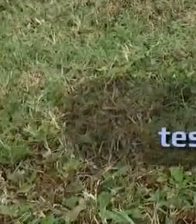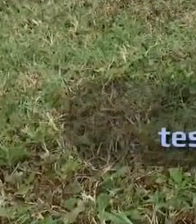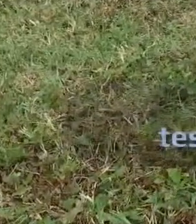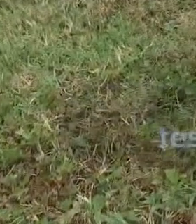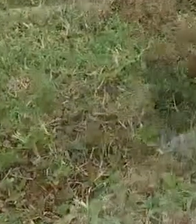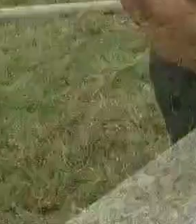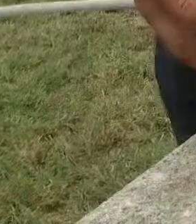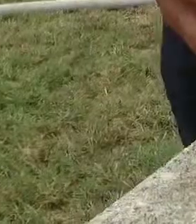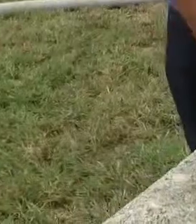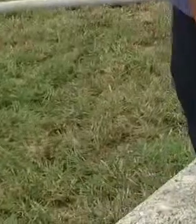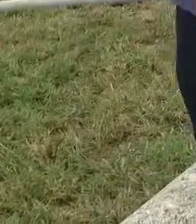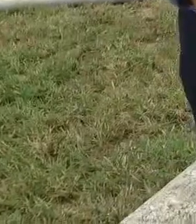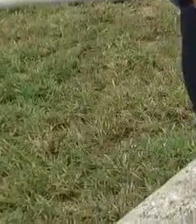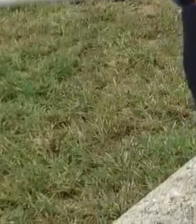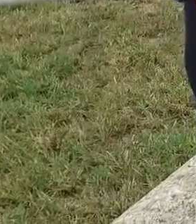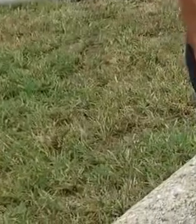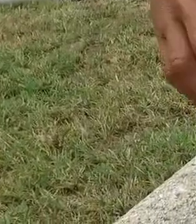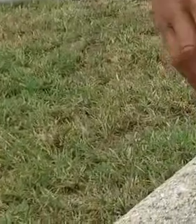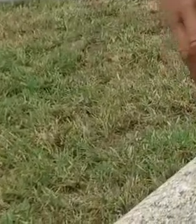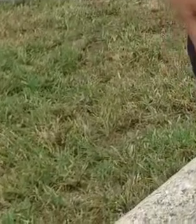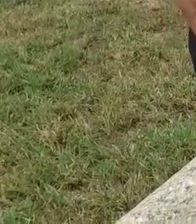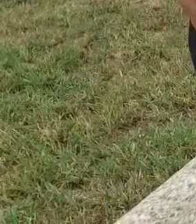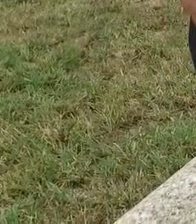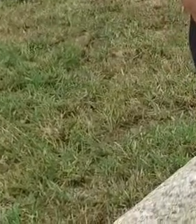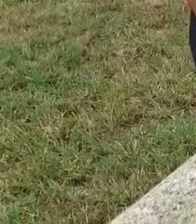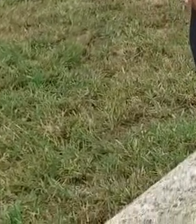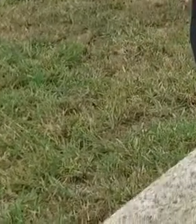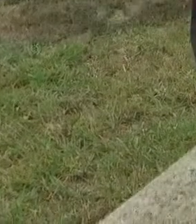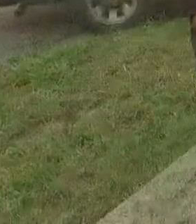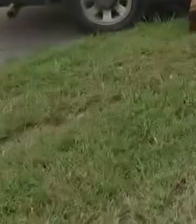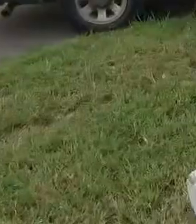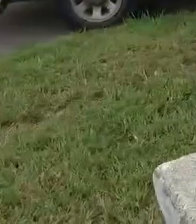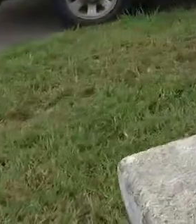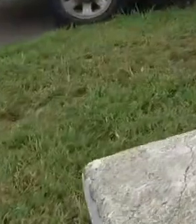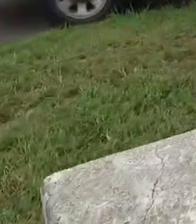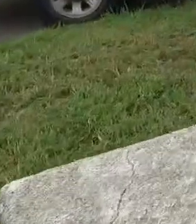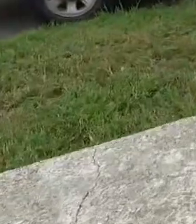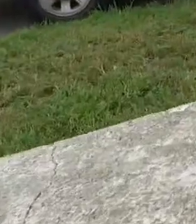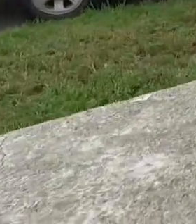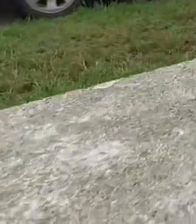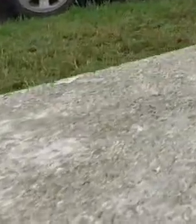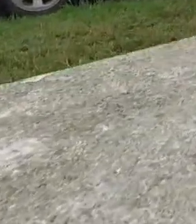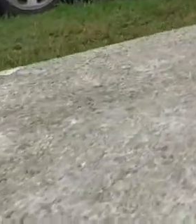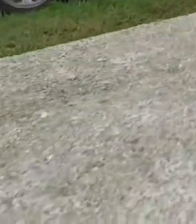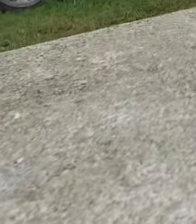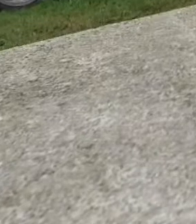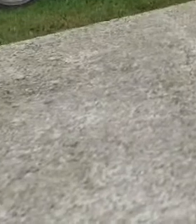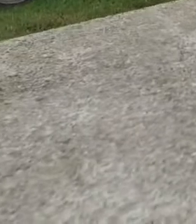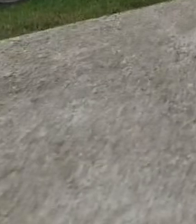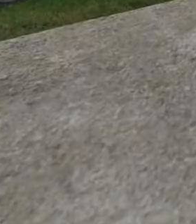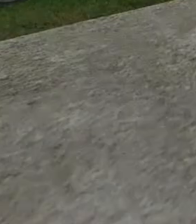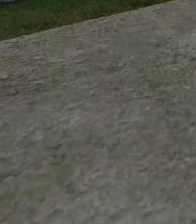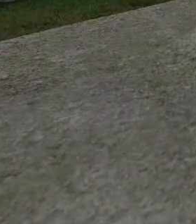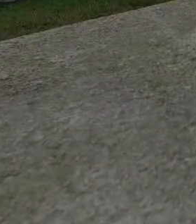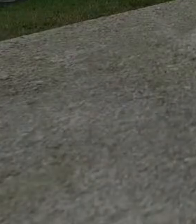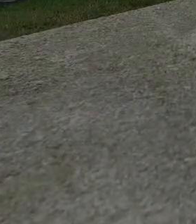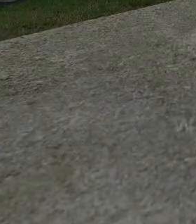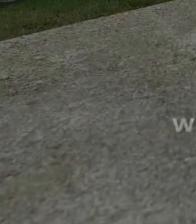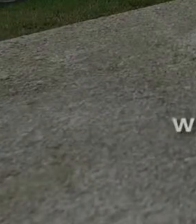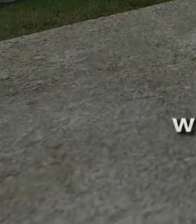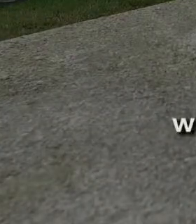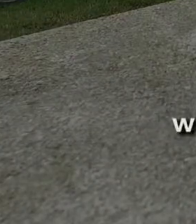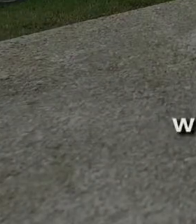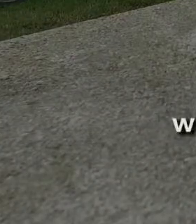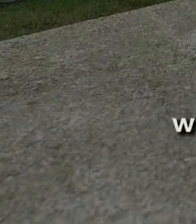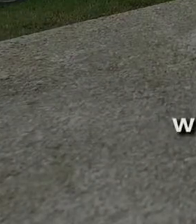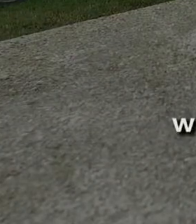ensure water quality. Likewise, over 15,000 fire hydrants are checked annually for flow and pressure rates. Flushing is not a cause